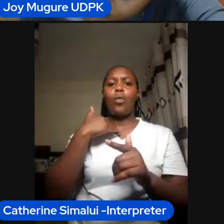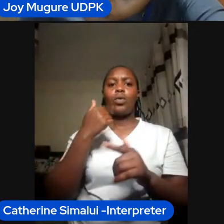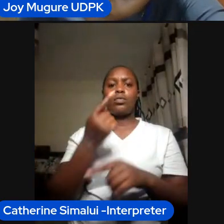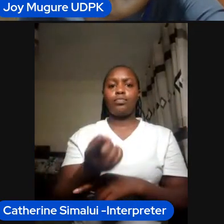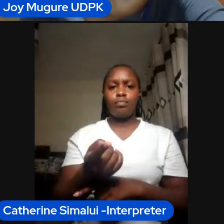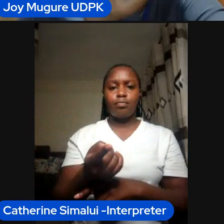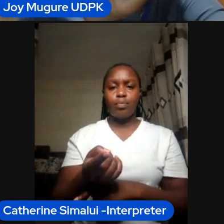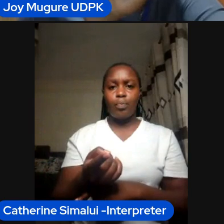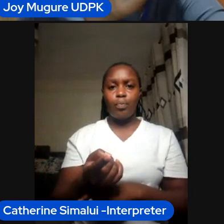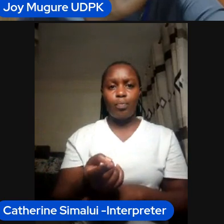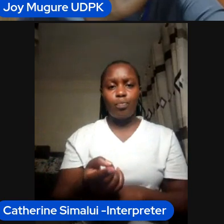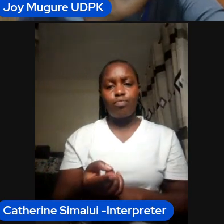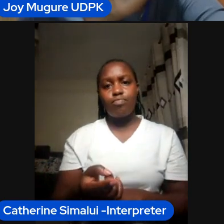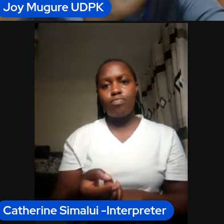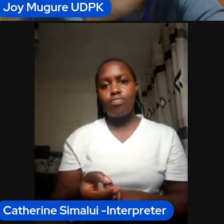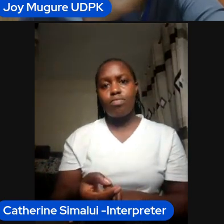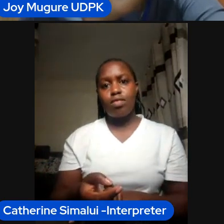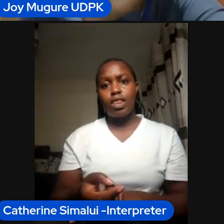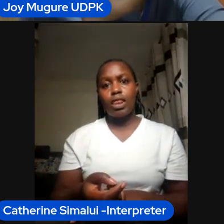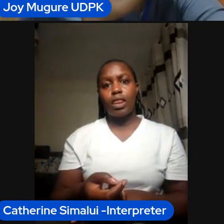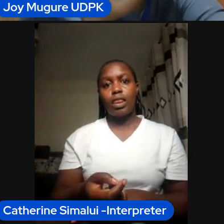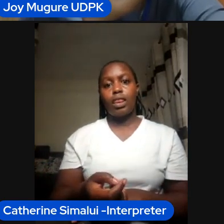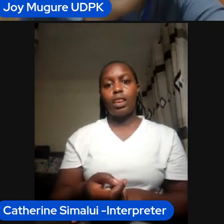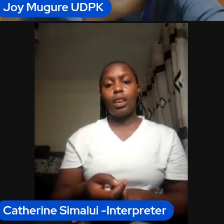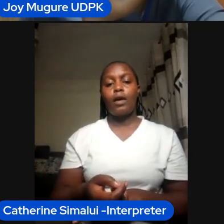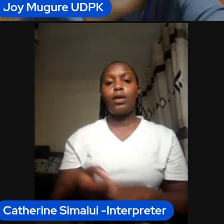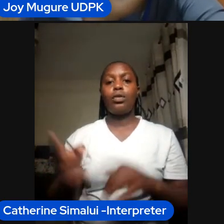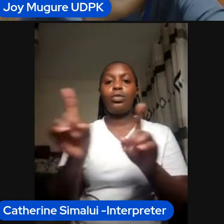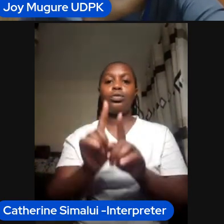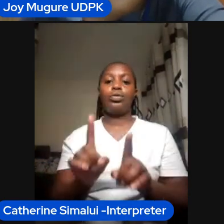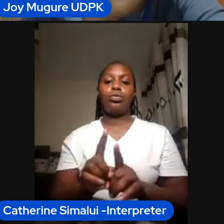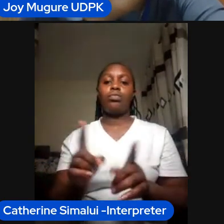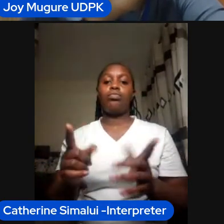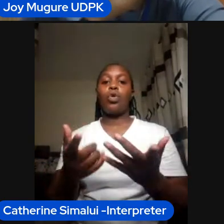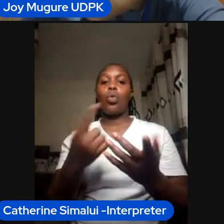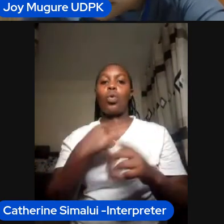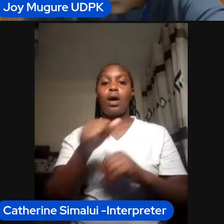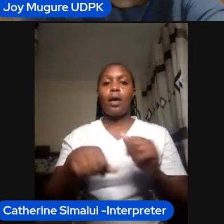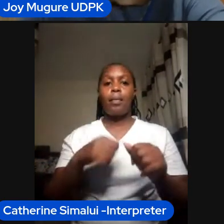uh, um, stress on compensate